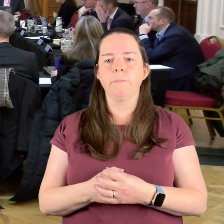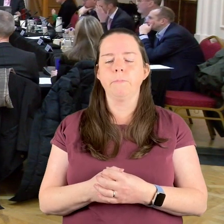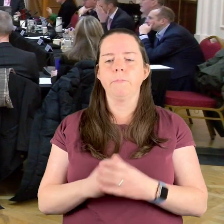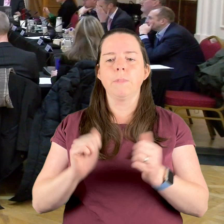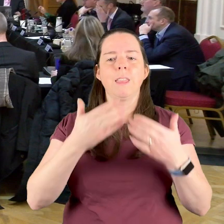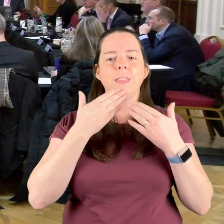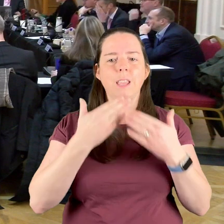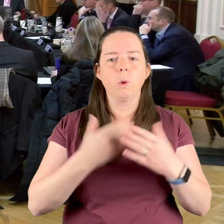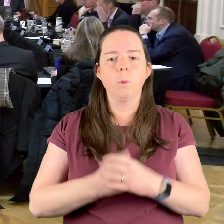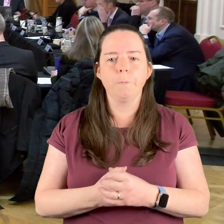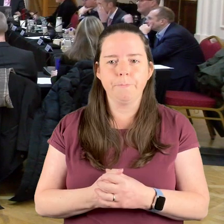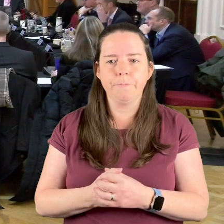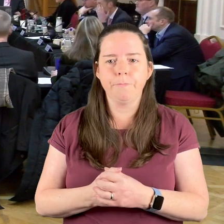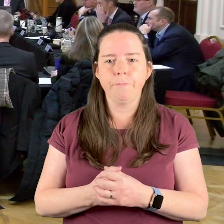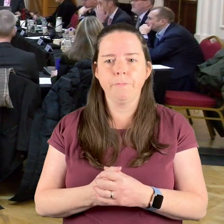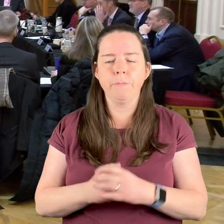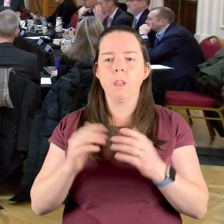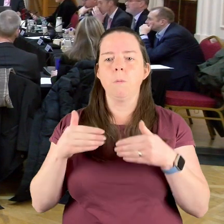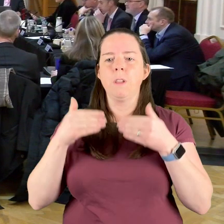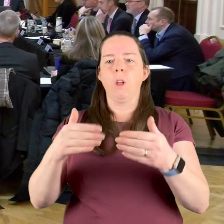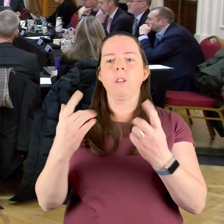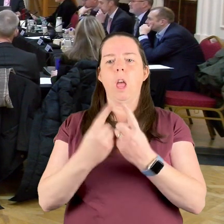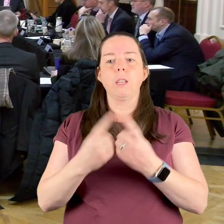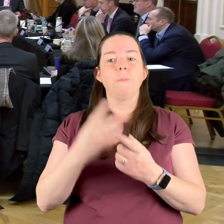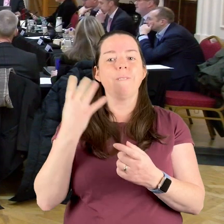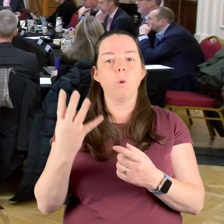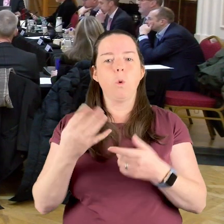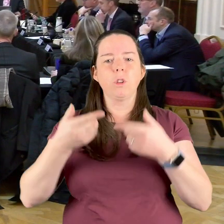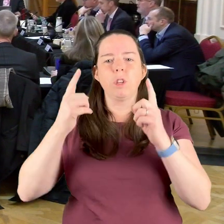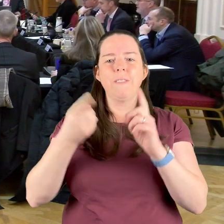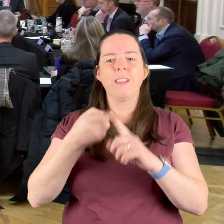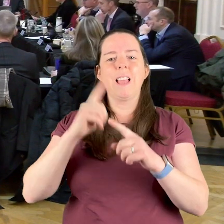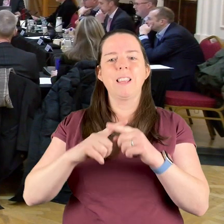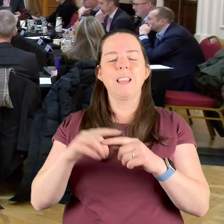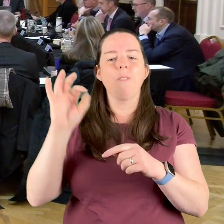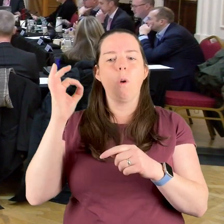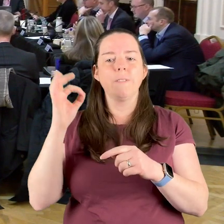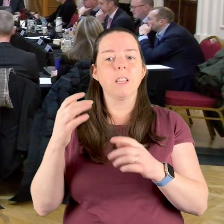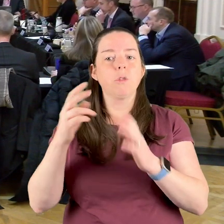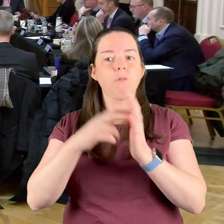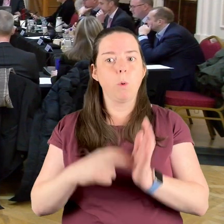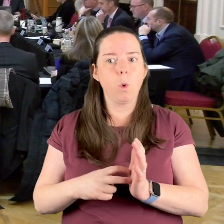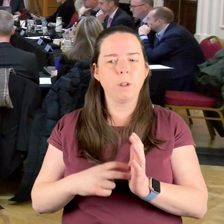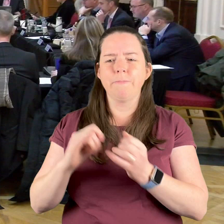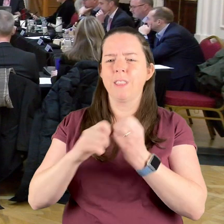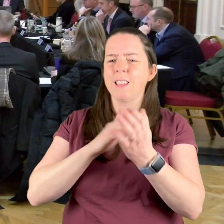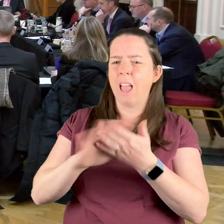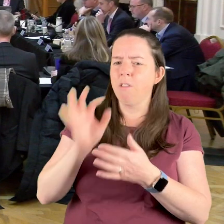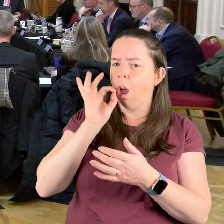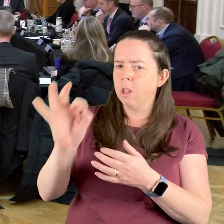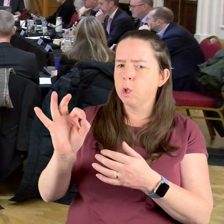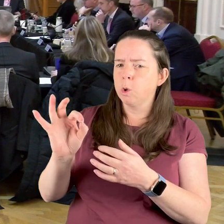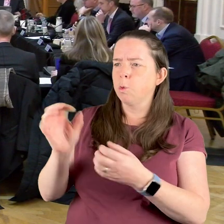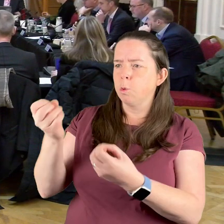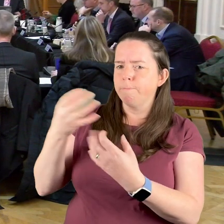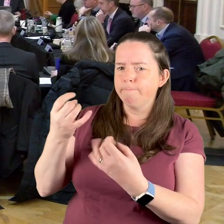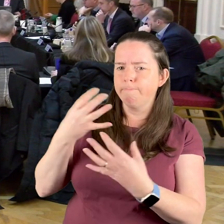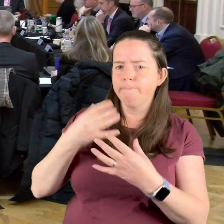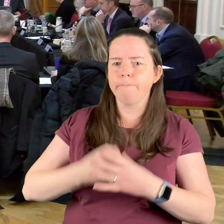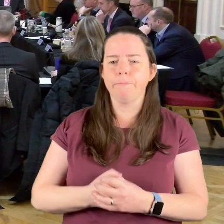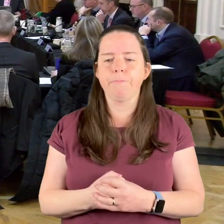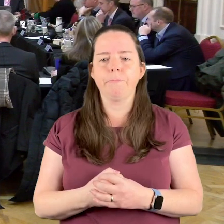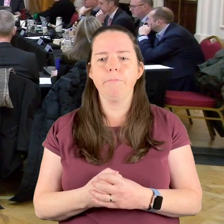Thank you. Moving on to item four, Chief Executive Officer's report. Sarah, can I ask you to speak to this